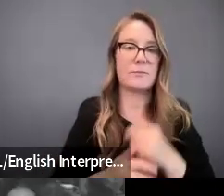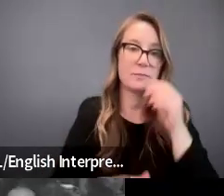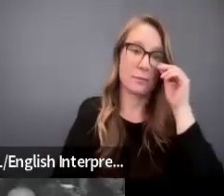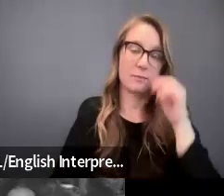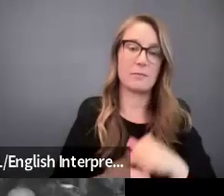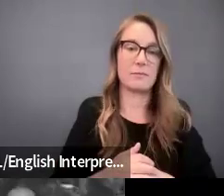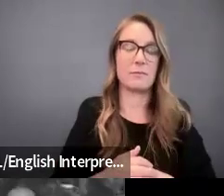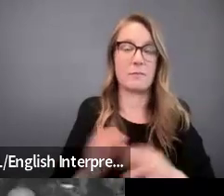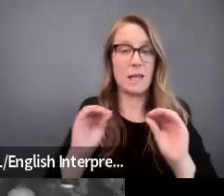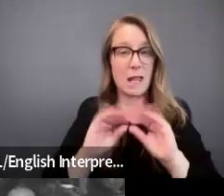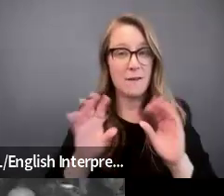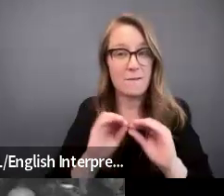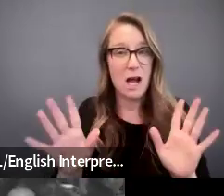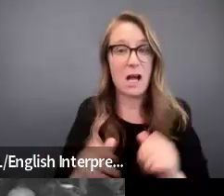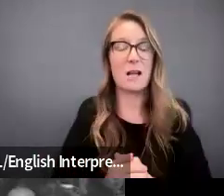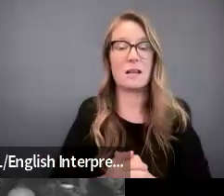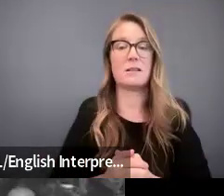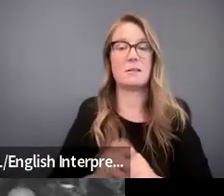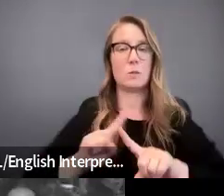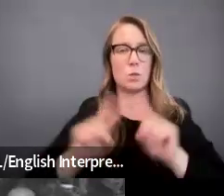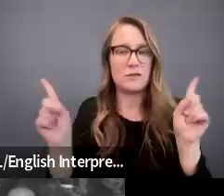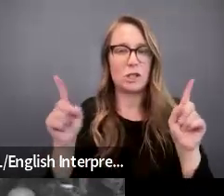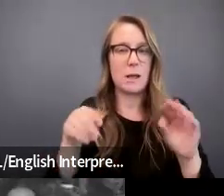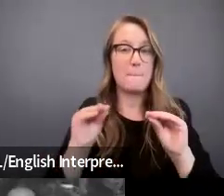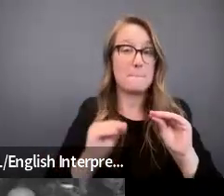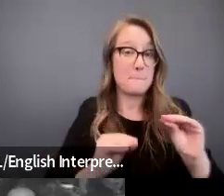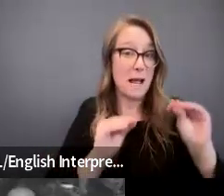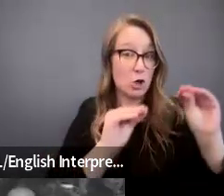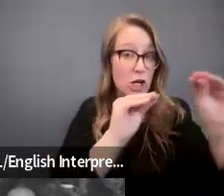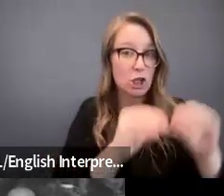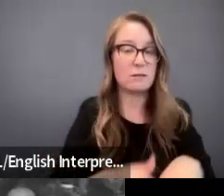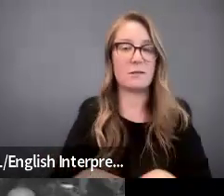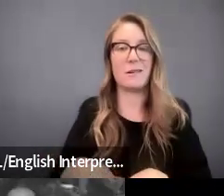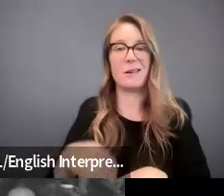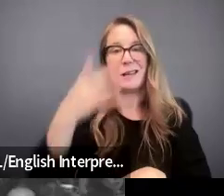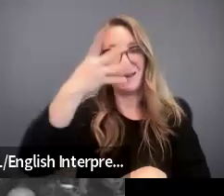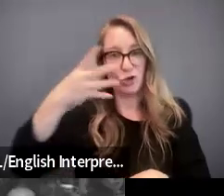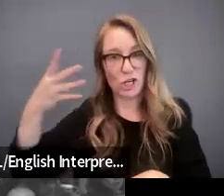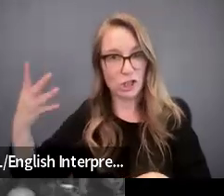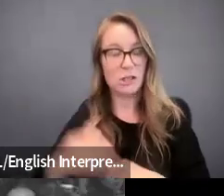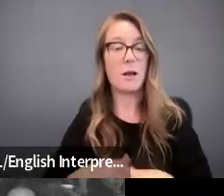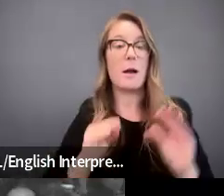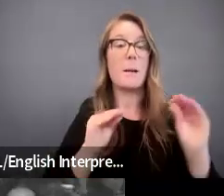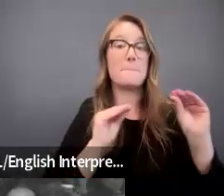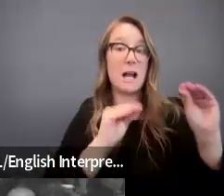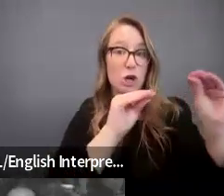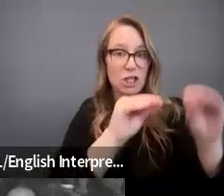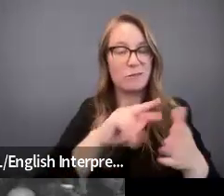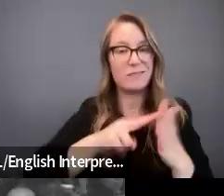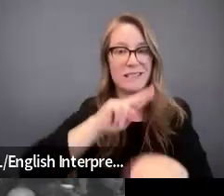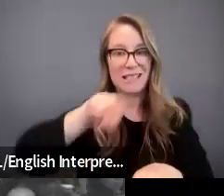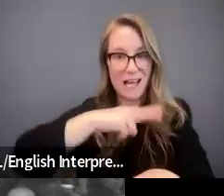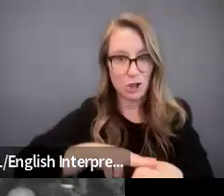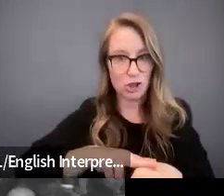All to clarify what the difference is between migration and immigration. Migration is